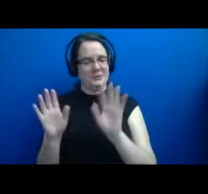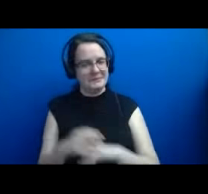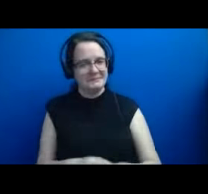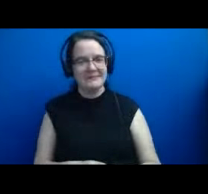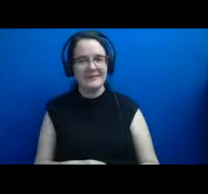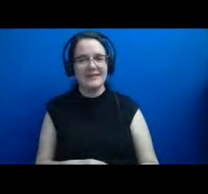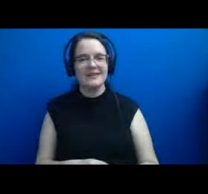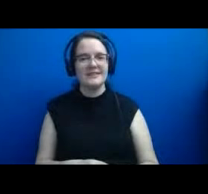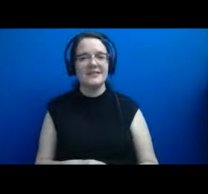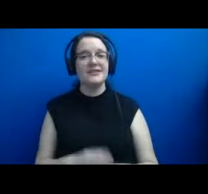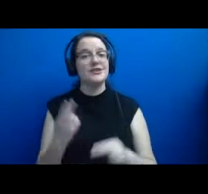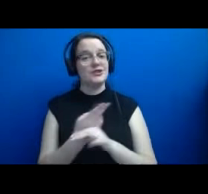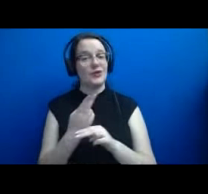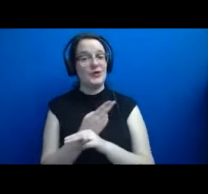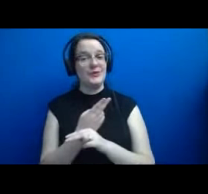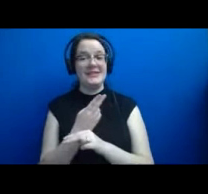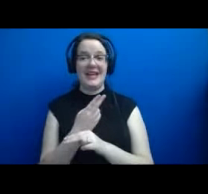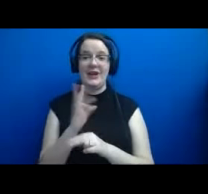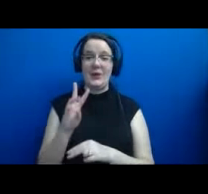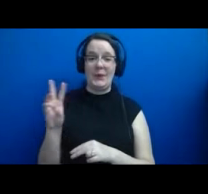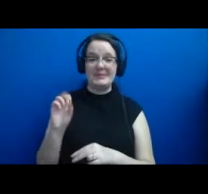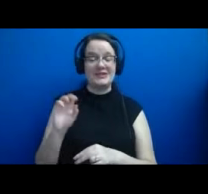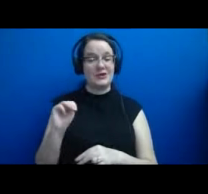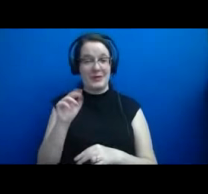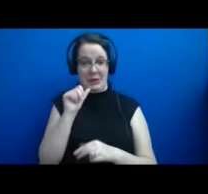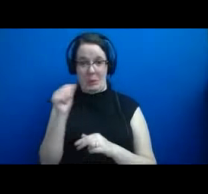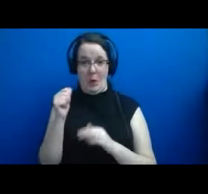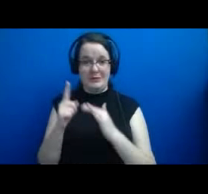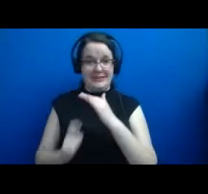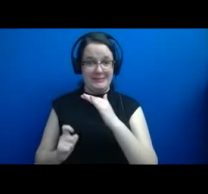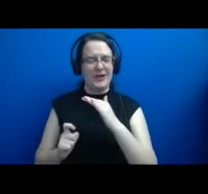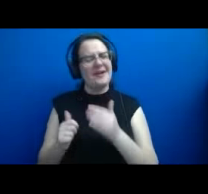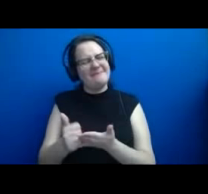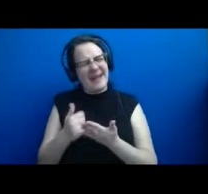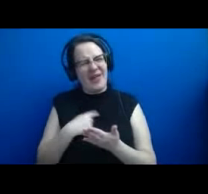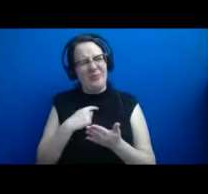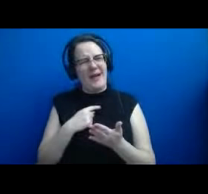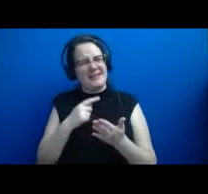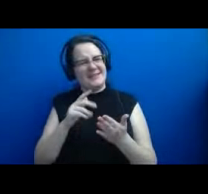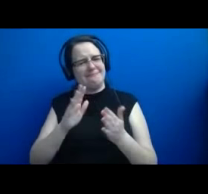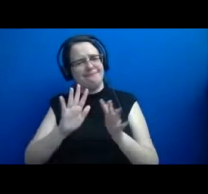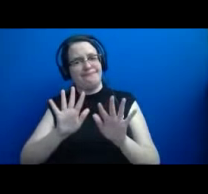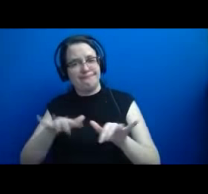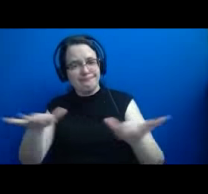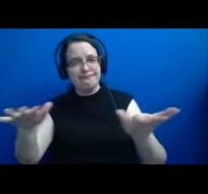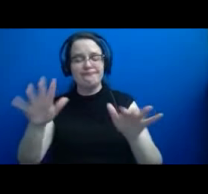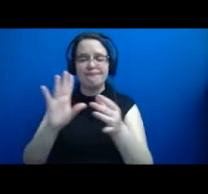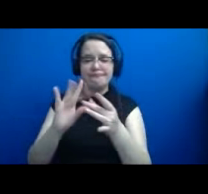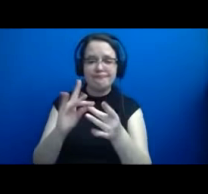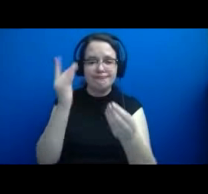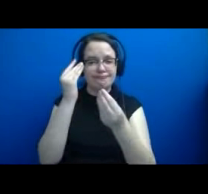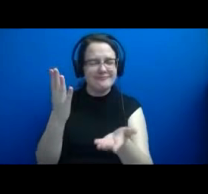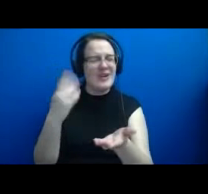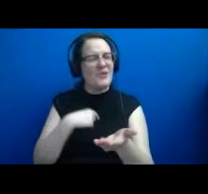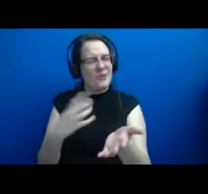using a site that won't disappear, but just getting, helping us spread the word. We do want, again, as many, many surveys as